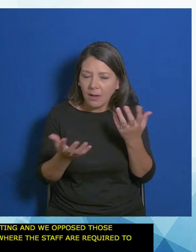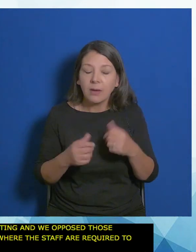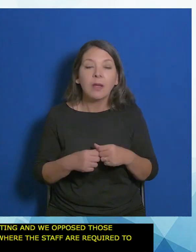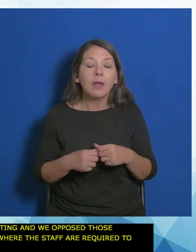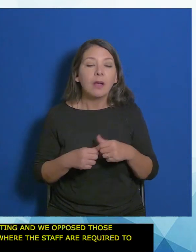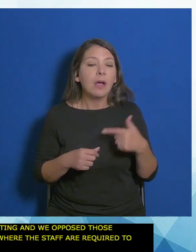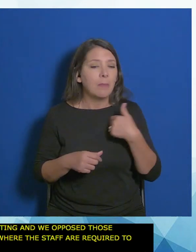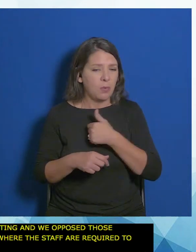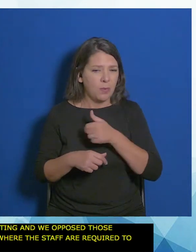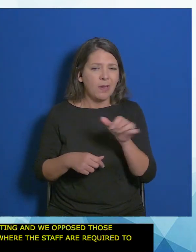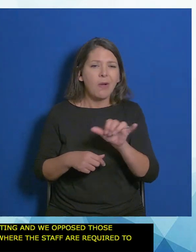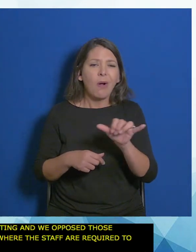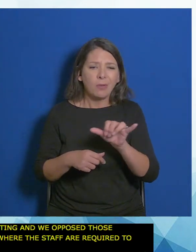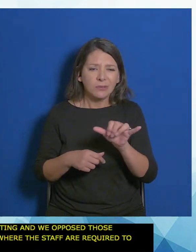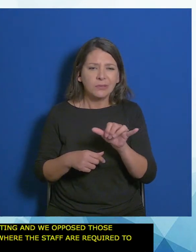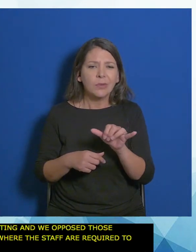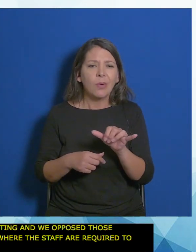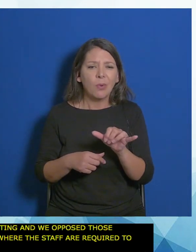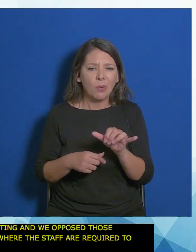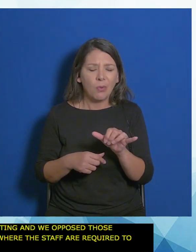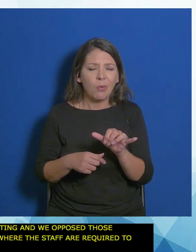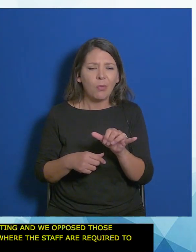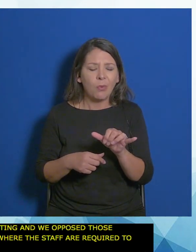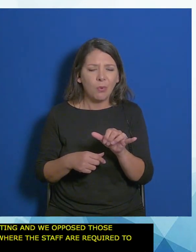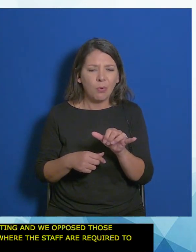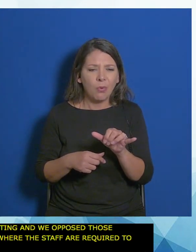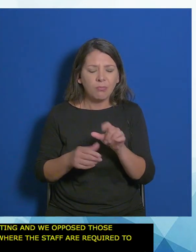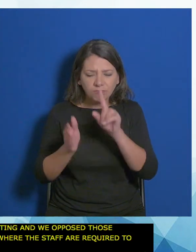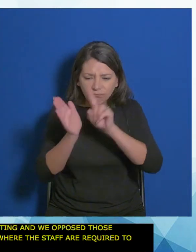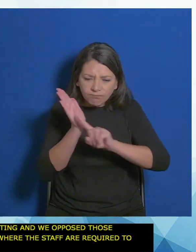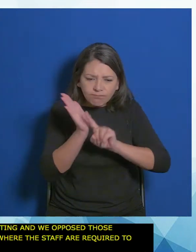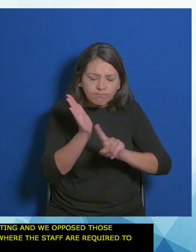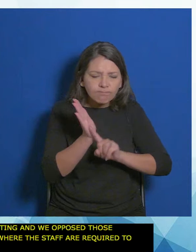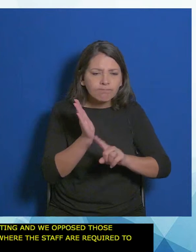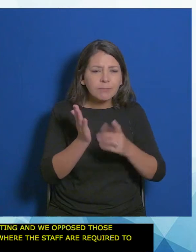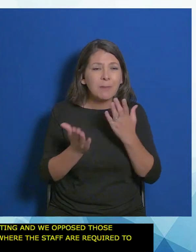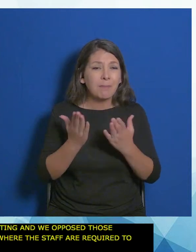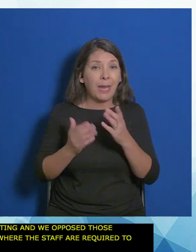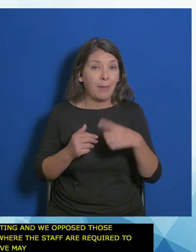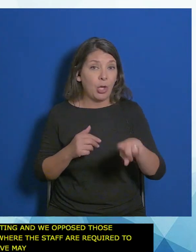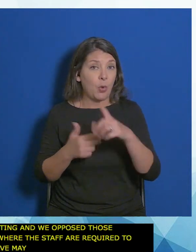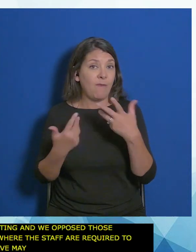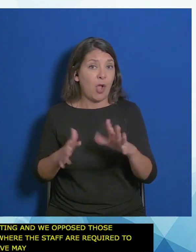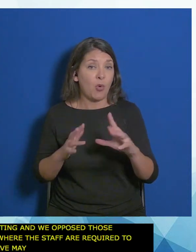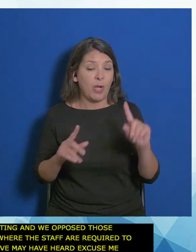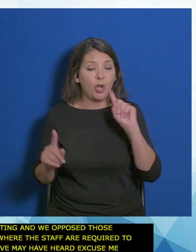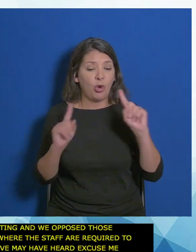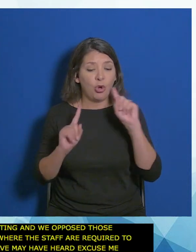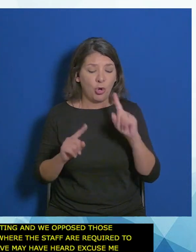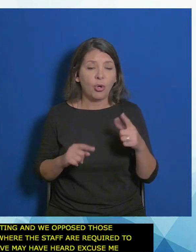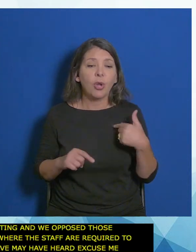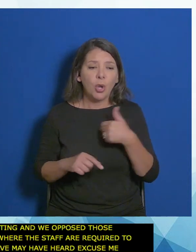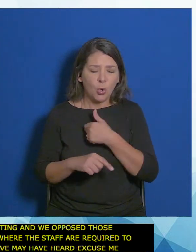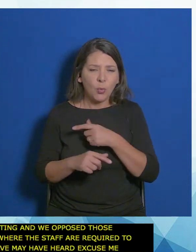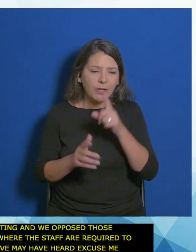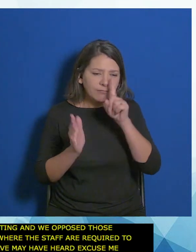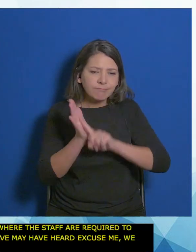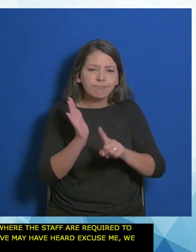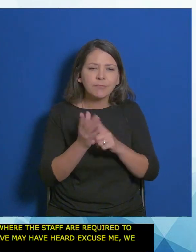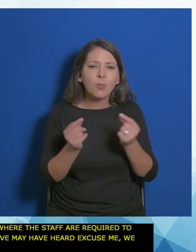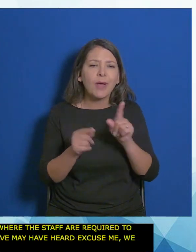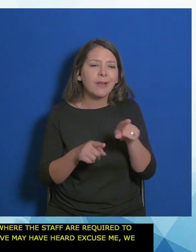been looking at, as you may have heard, we've been looking at staffing in terms